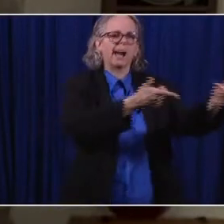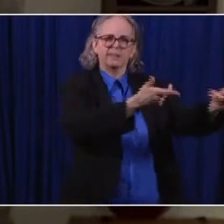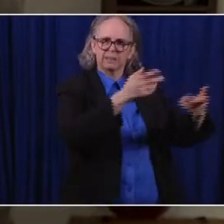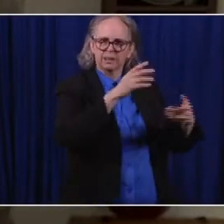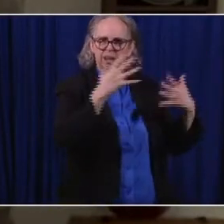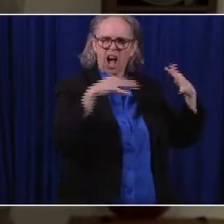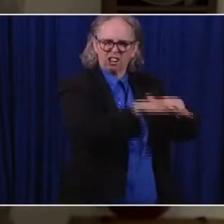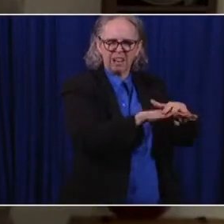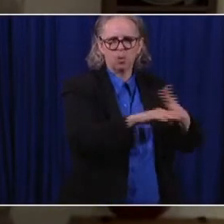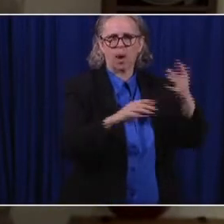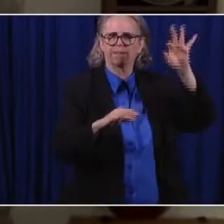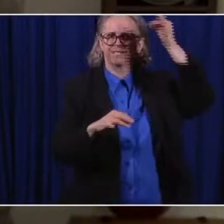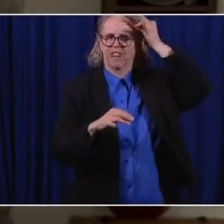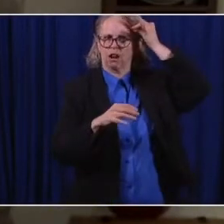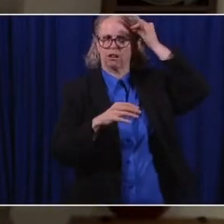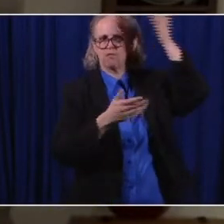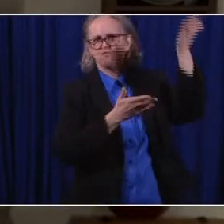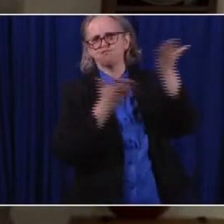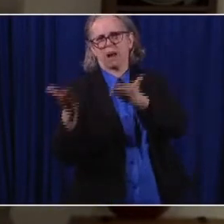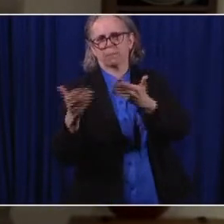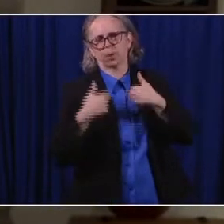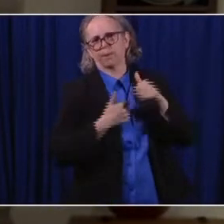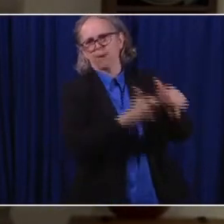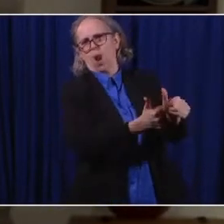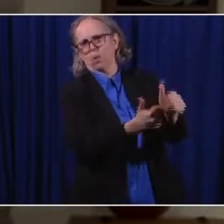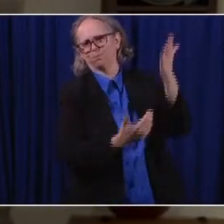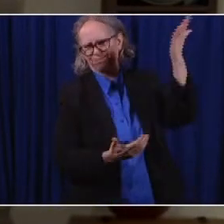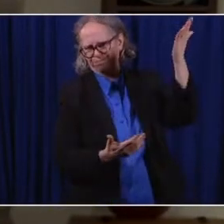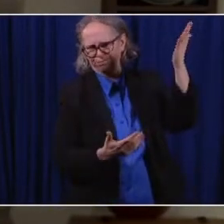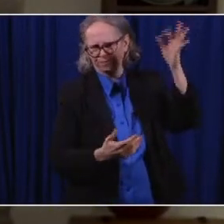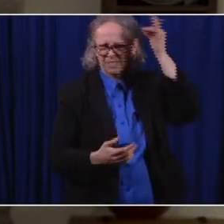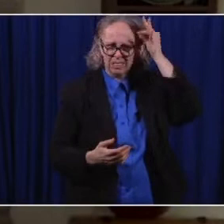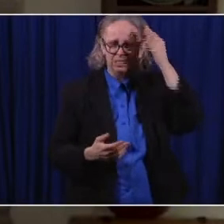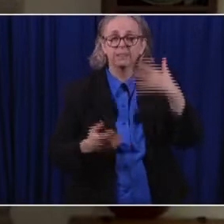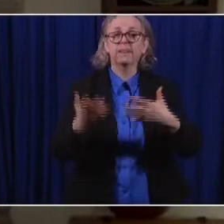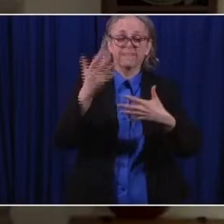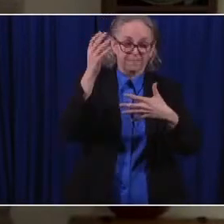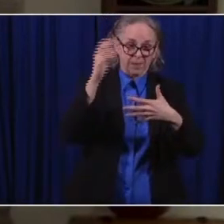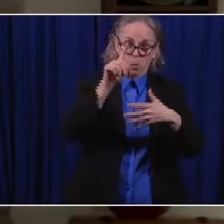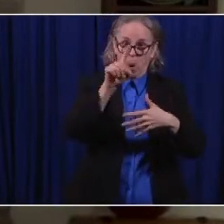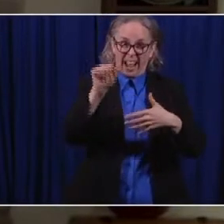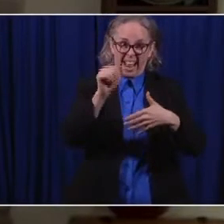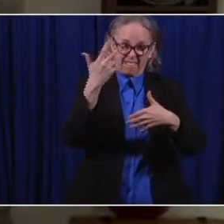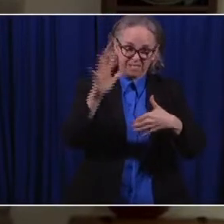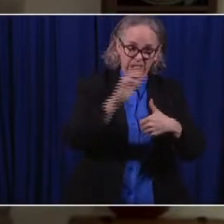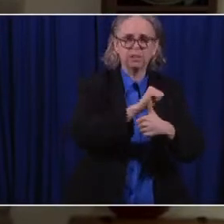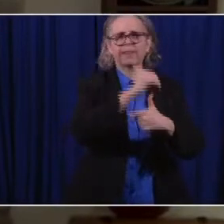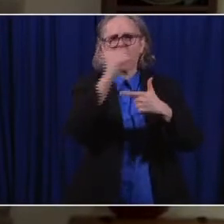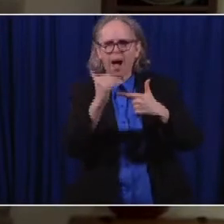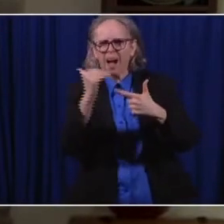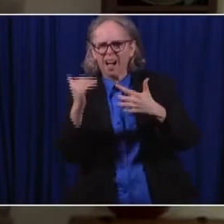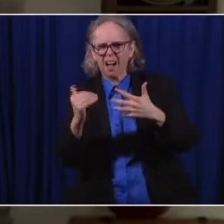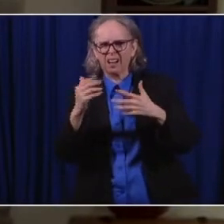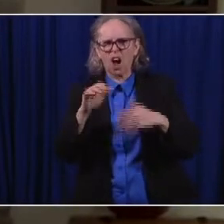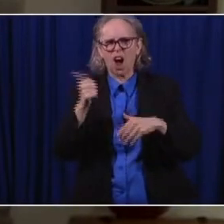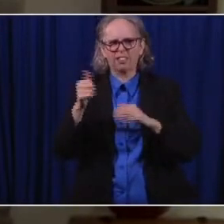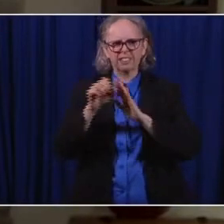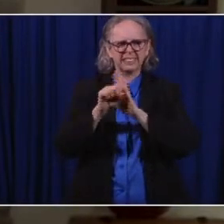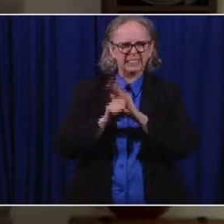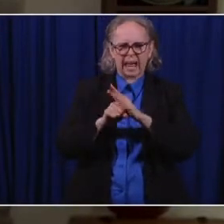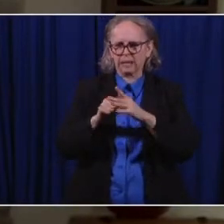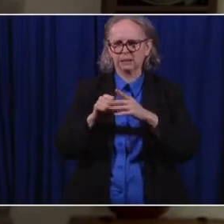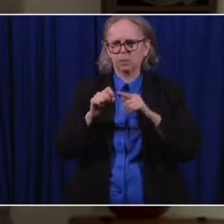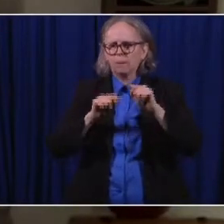to see some states go different ways because you get into some real equity questions. And so